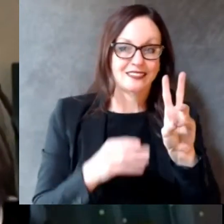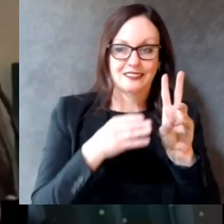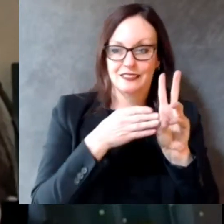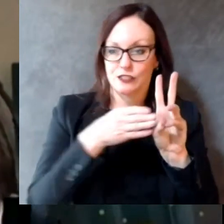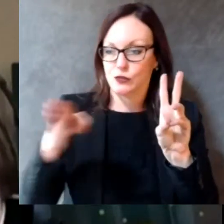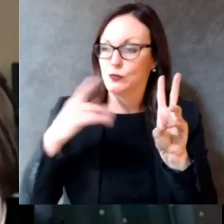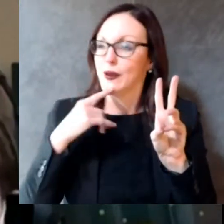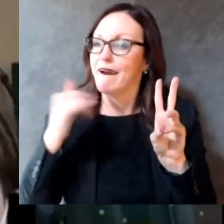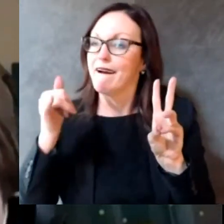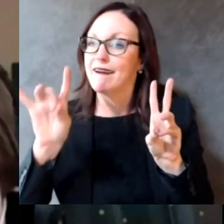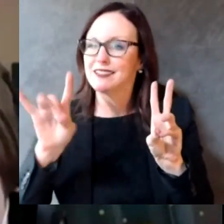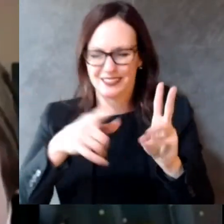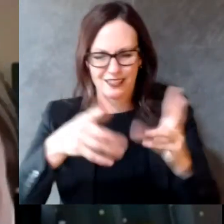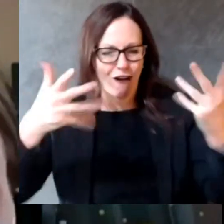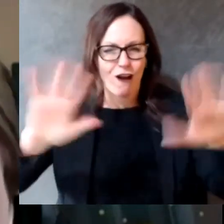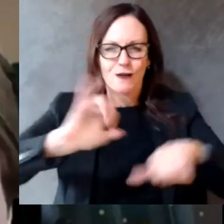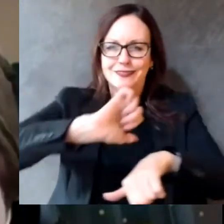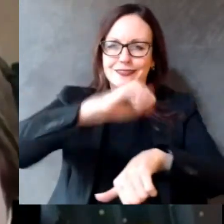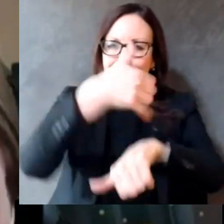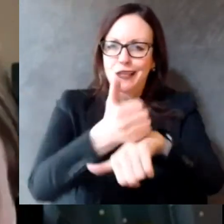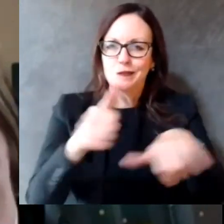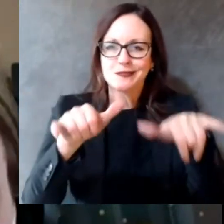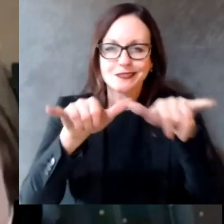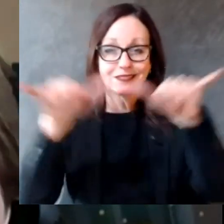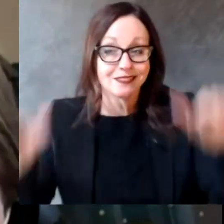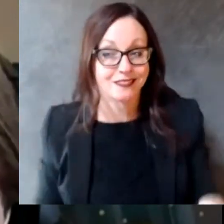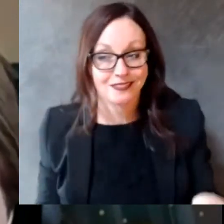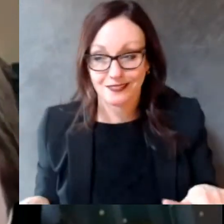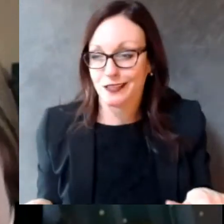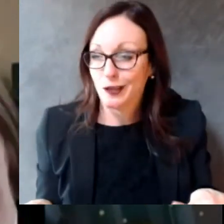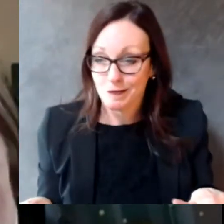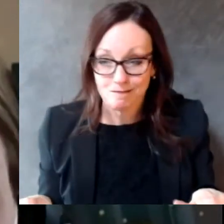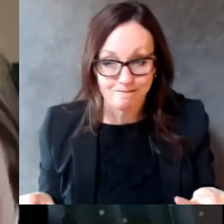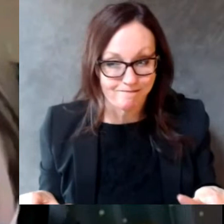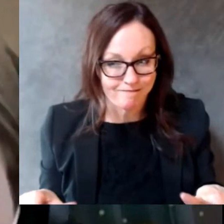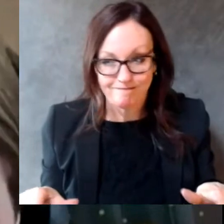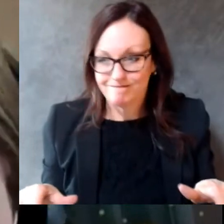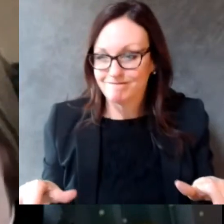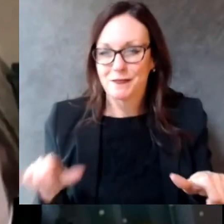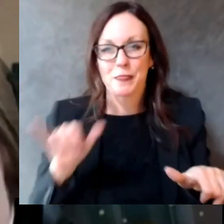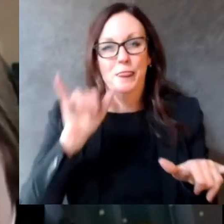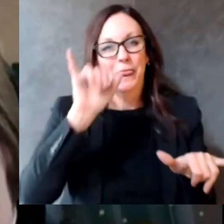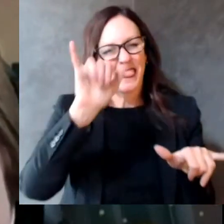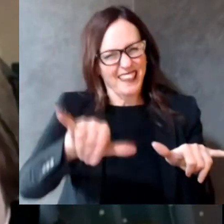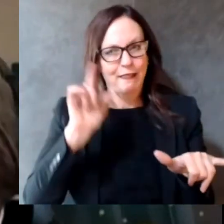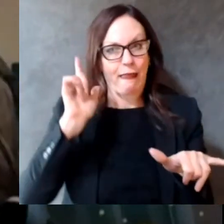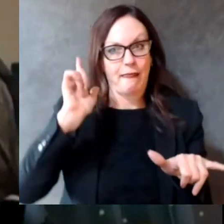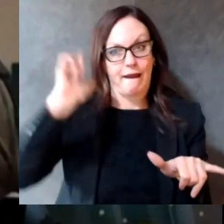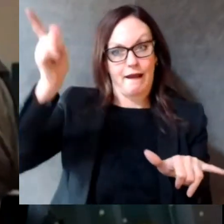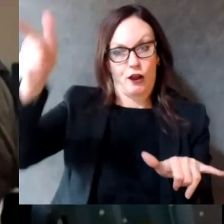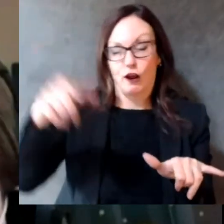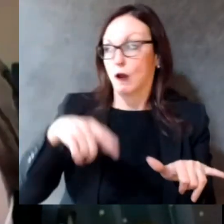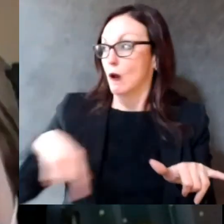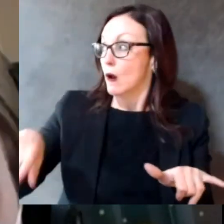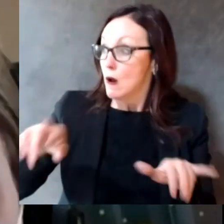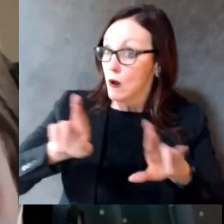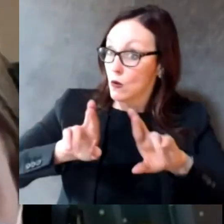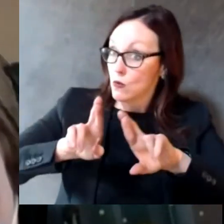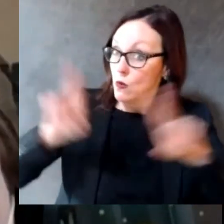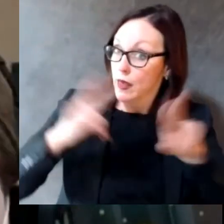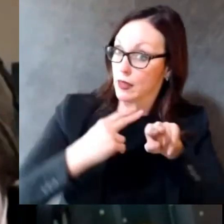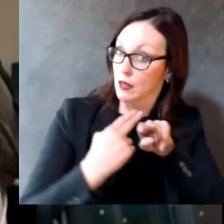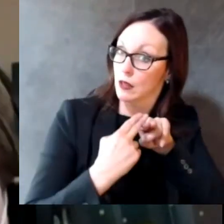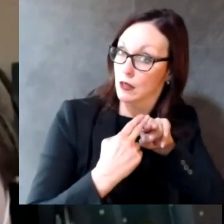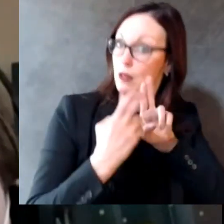You're absolutely right. Sometimes children who are 16 and 17 can show up because they can drive. That's less likely to